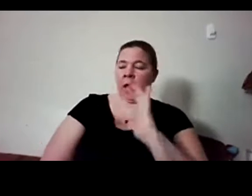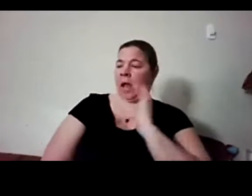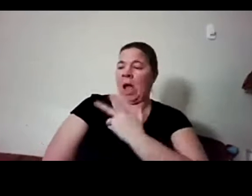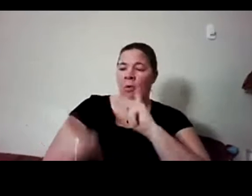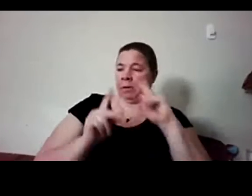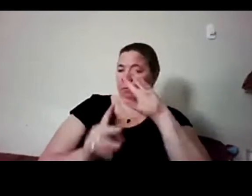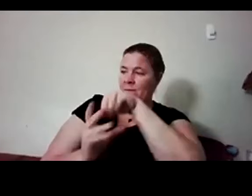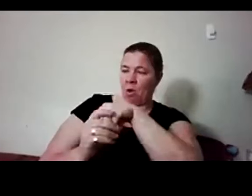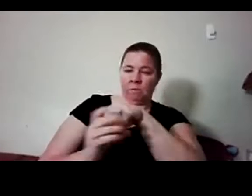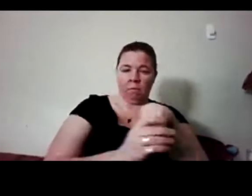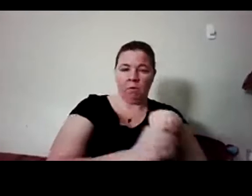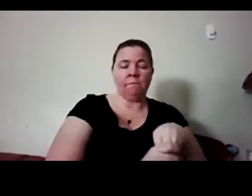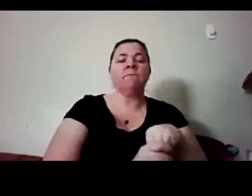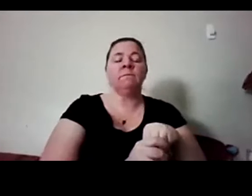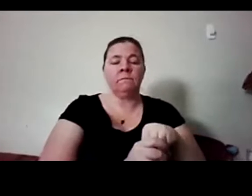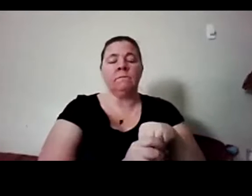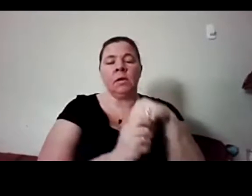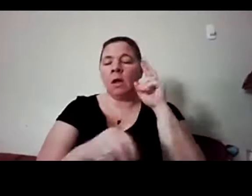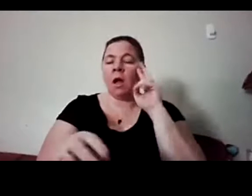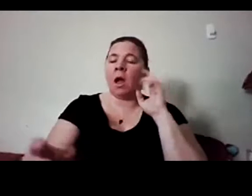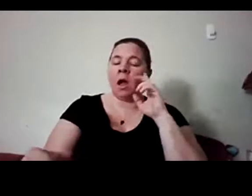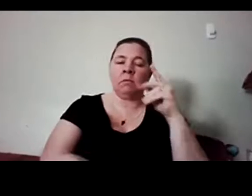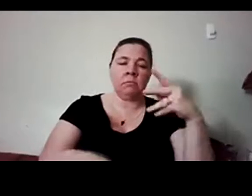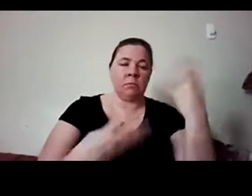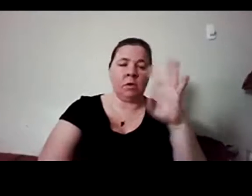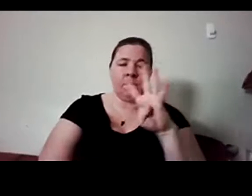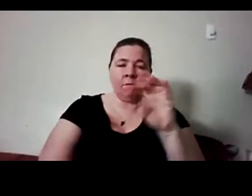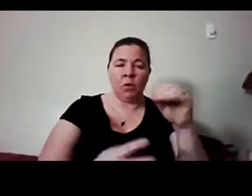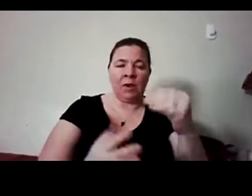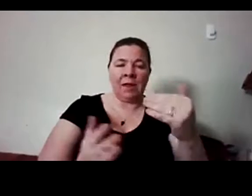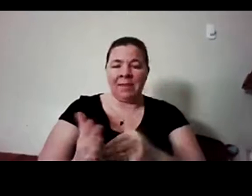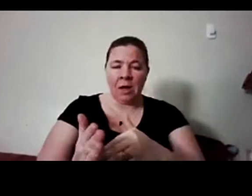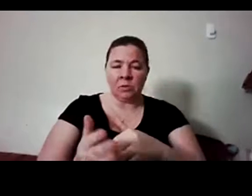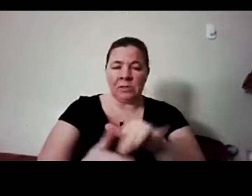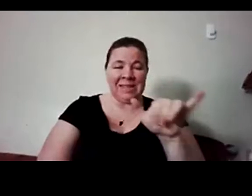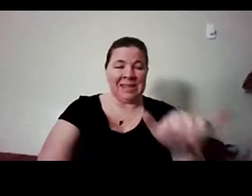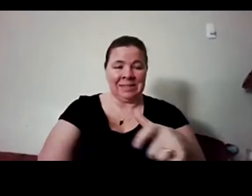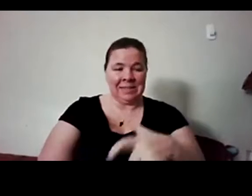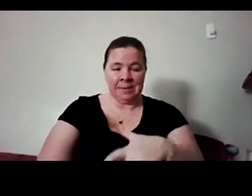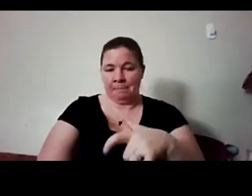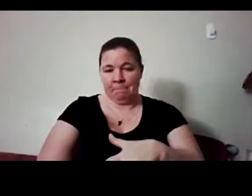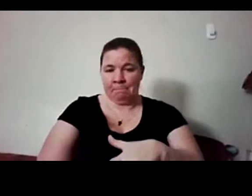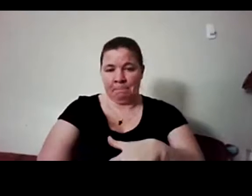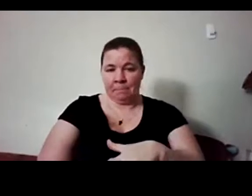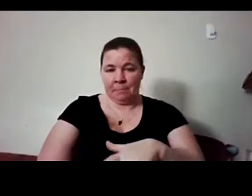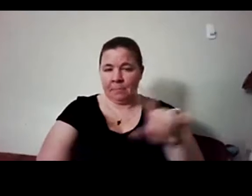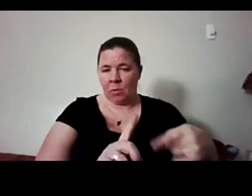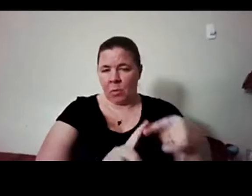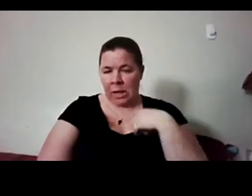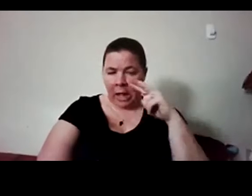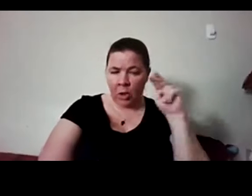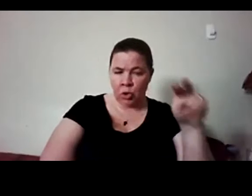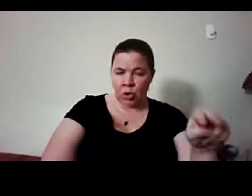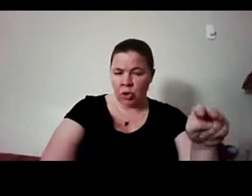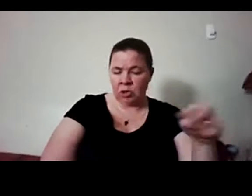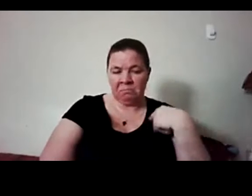involved. I looked up, there were over 40,000 founding members at the time. And when I looked at the names, I